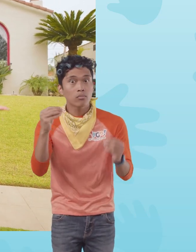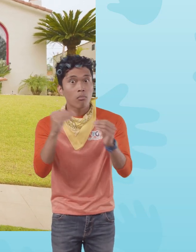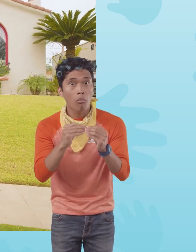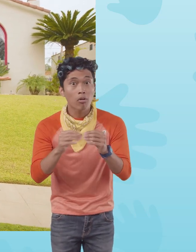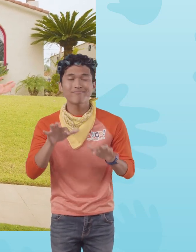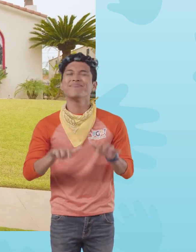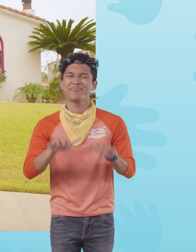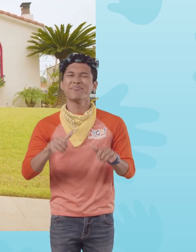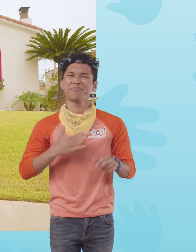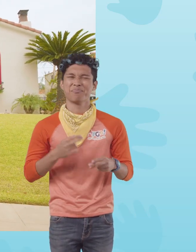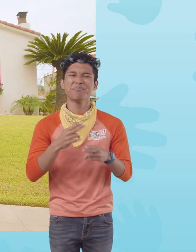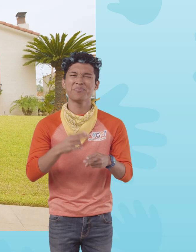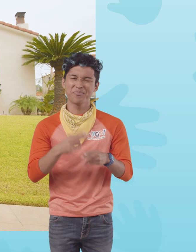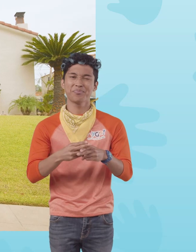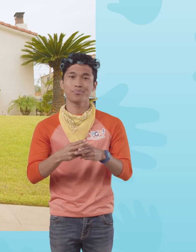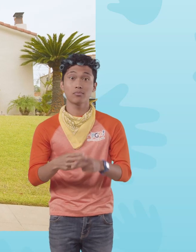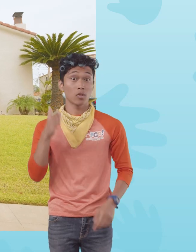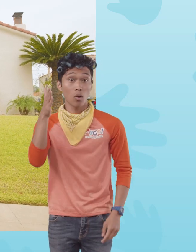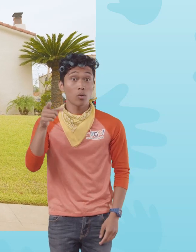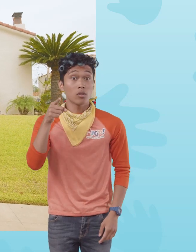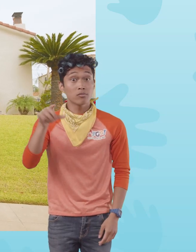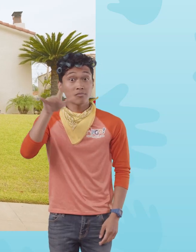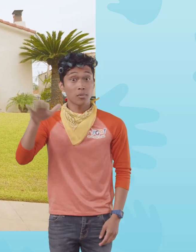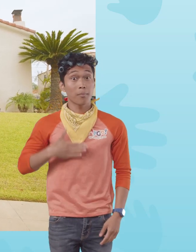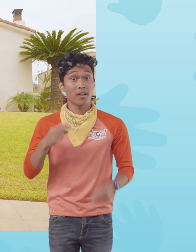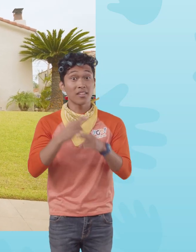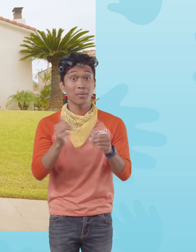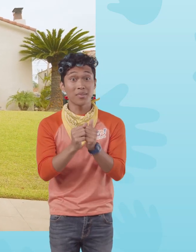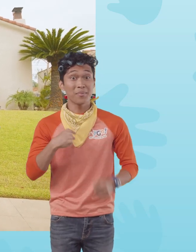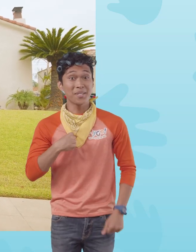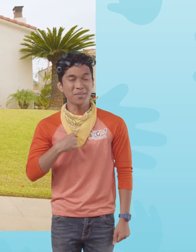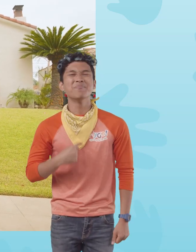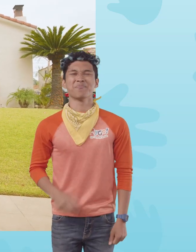videos, all you have to do is search for my name. Will you spell my name with me?